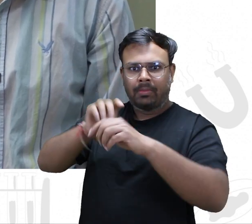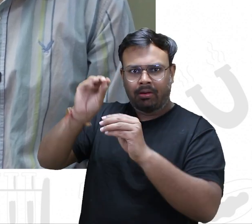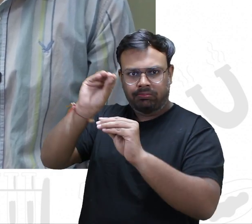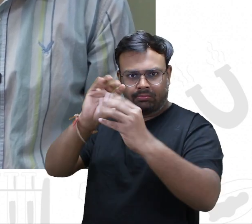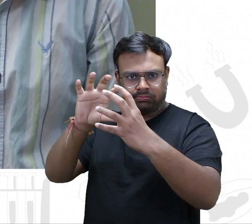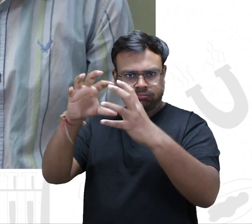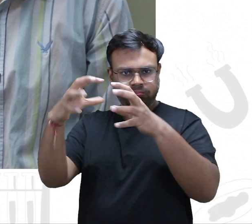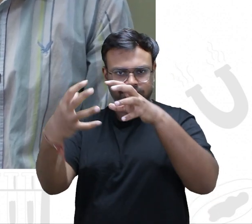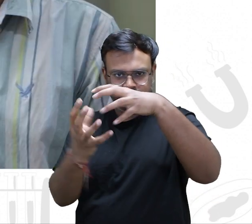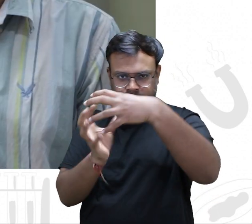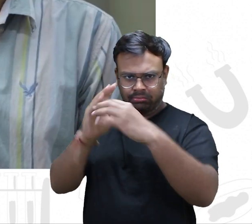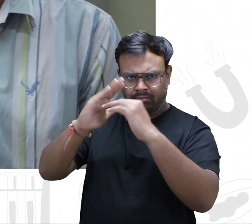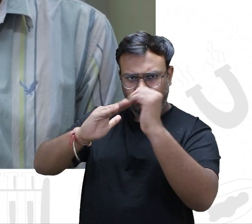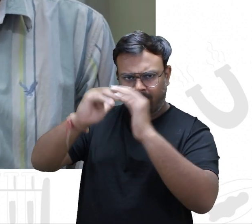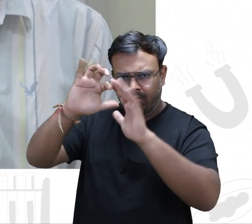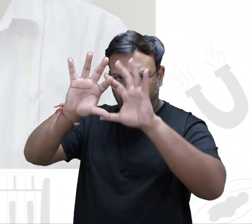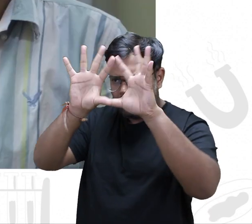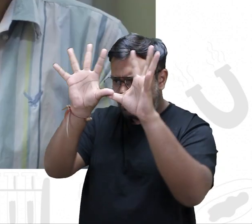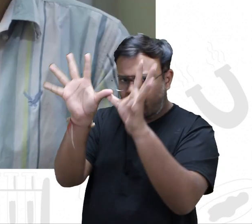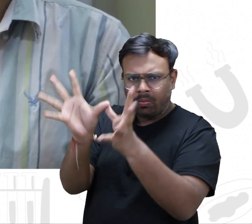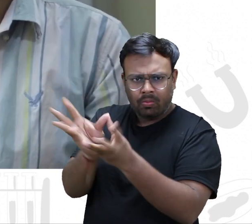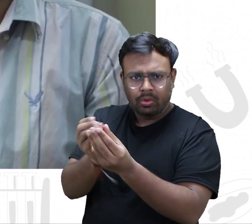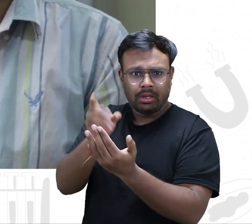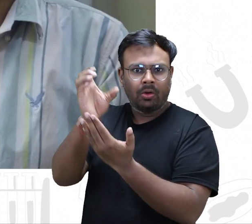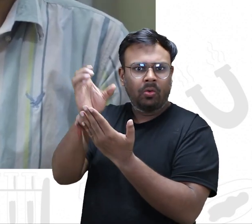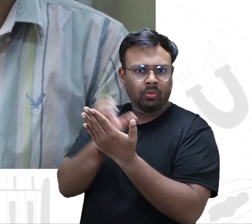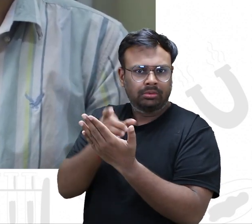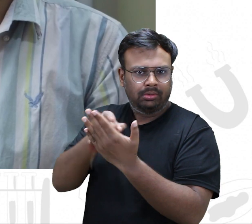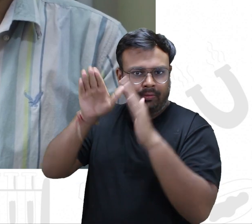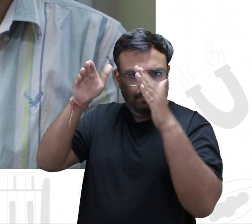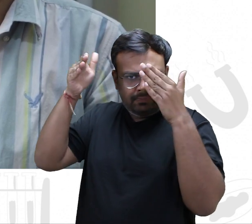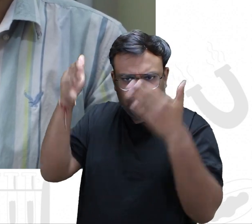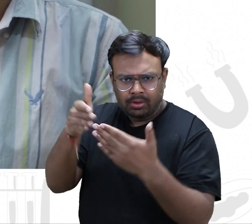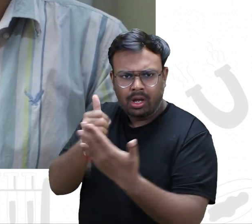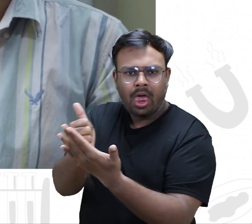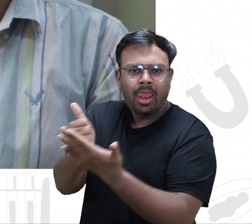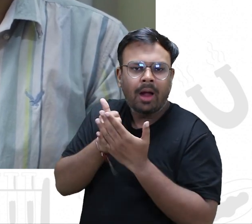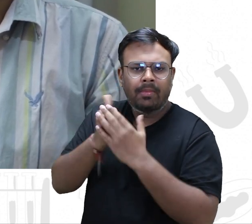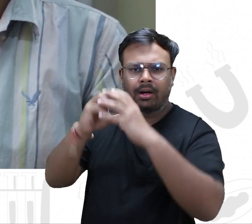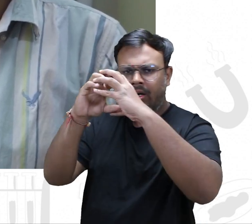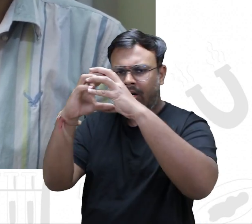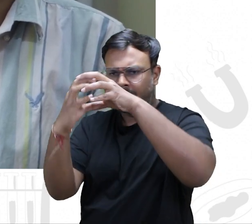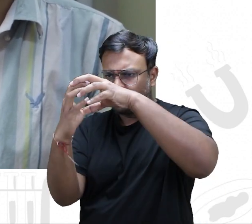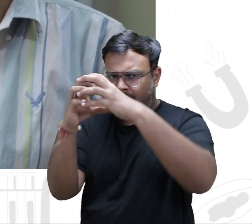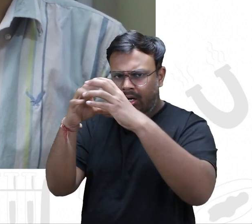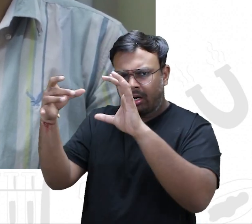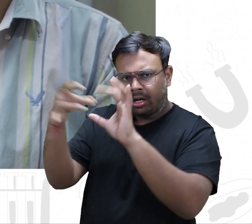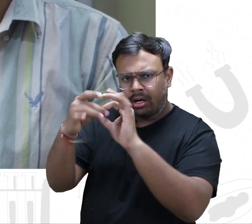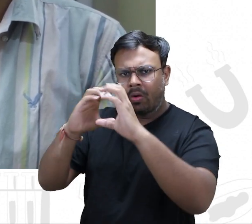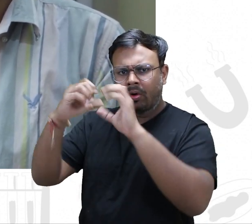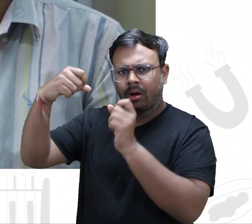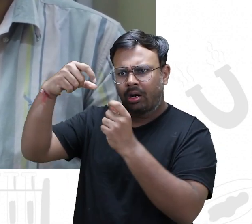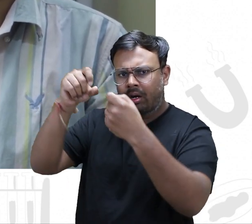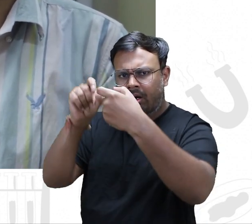that structure and space determines its fate. During the course of development, molecular stimuli via cell-cell interaction, cellular